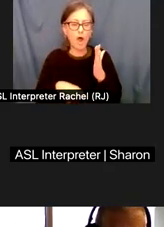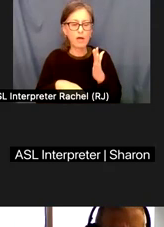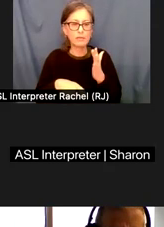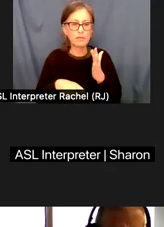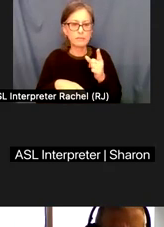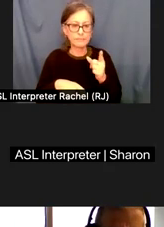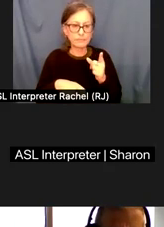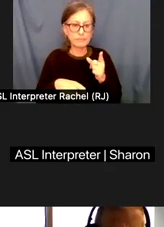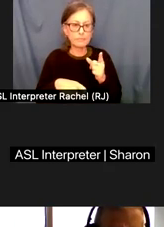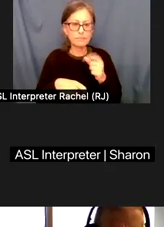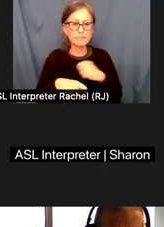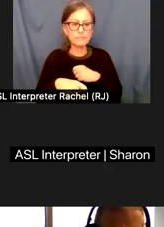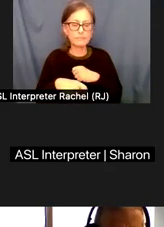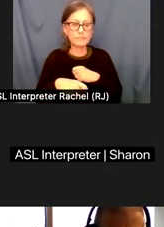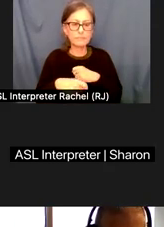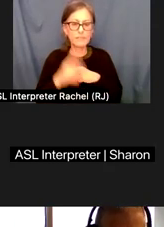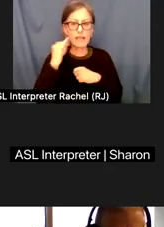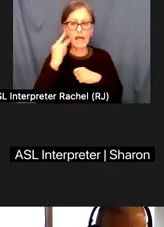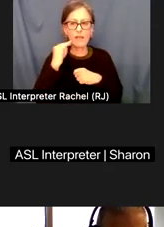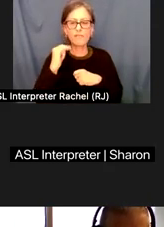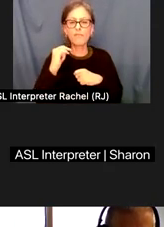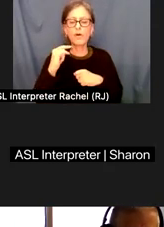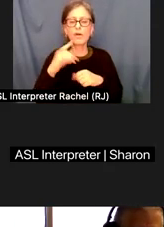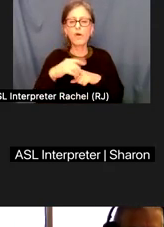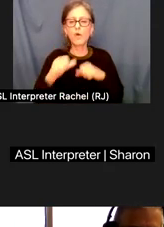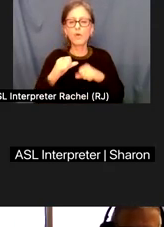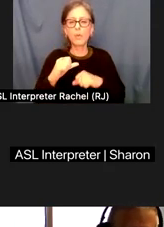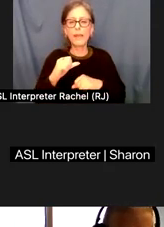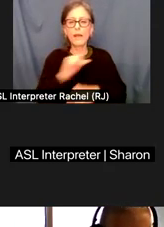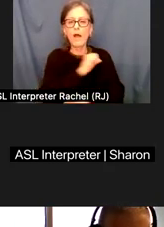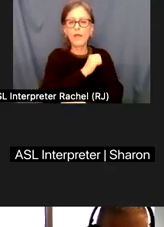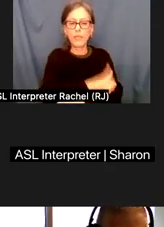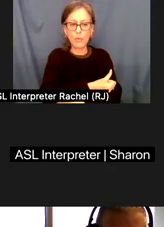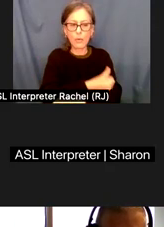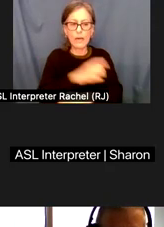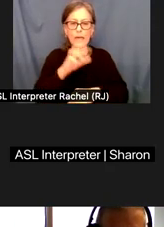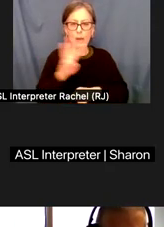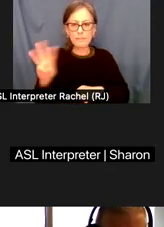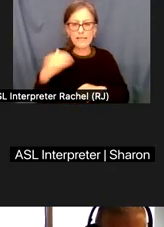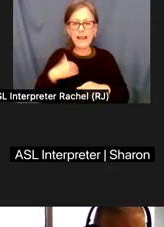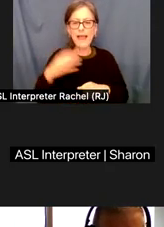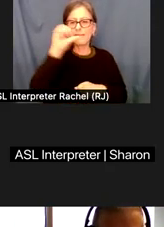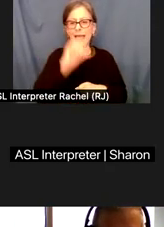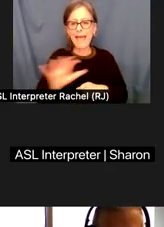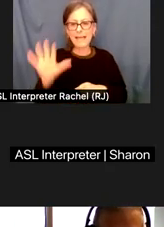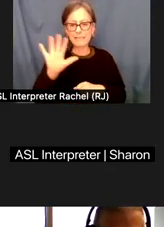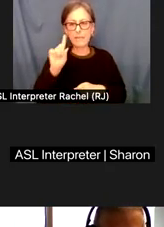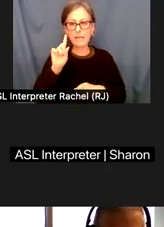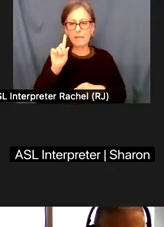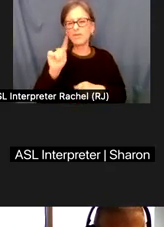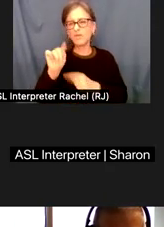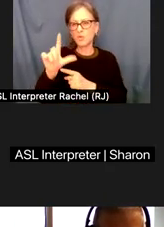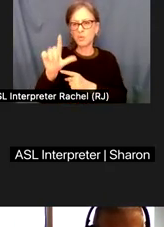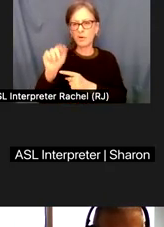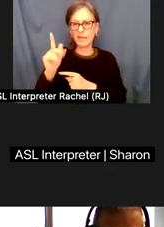California Earthquake Authority website, there is a estimate toolkit to estimate how much it would